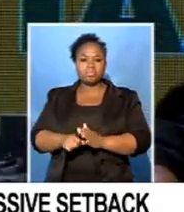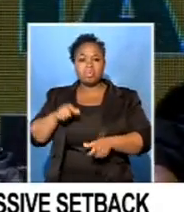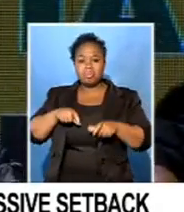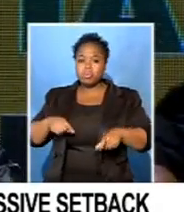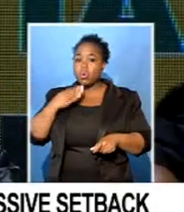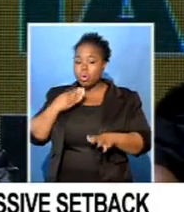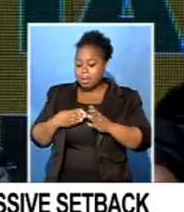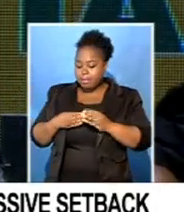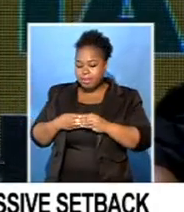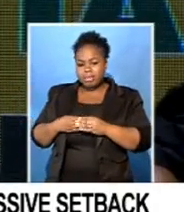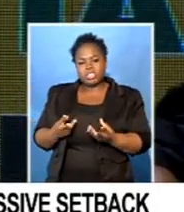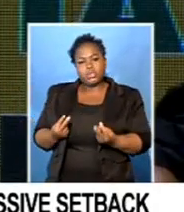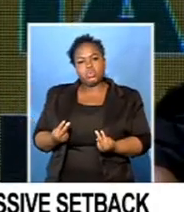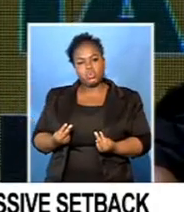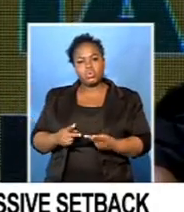members.